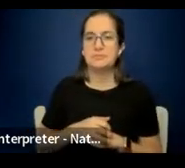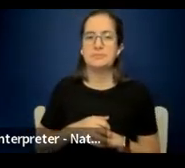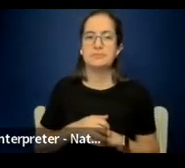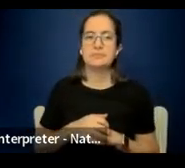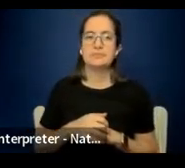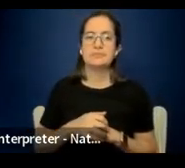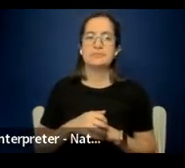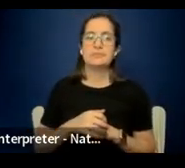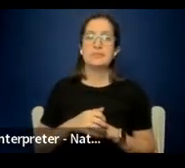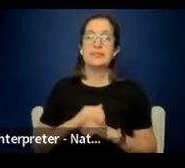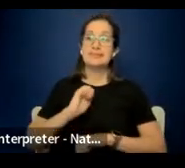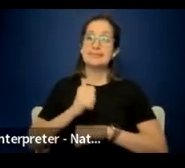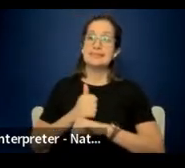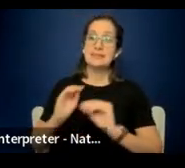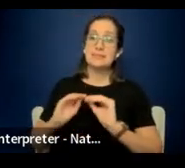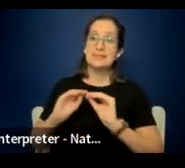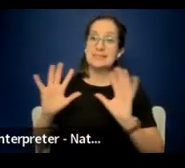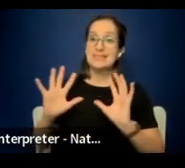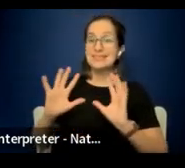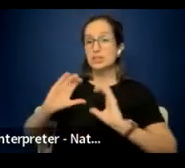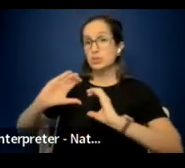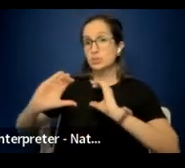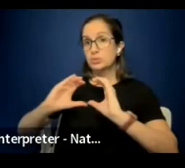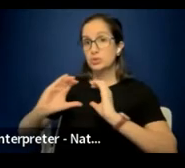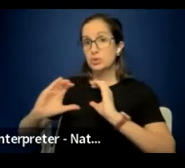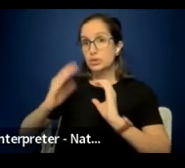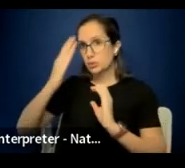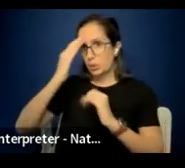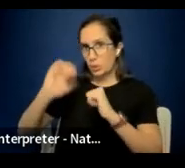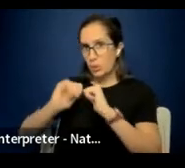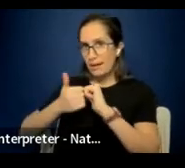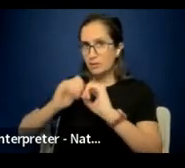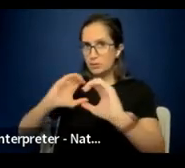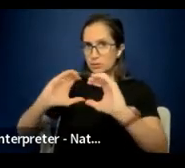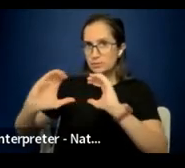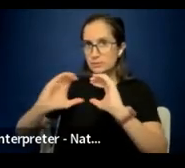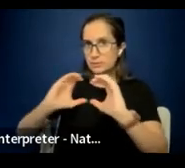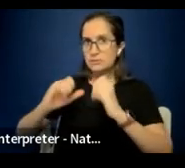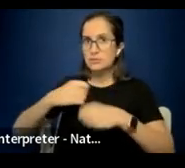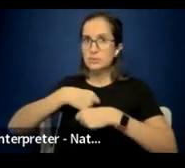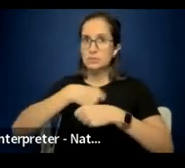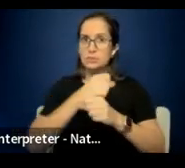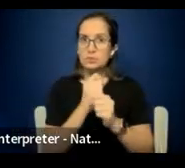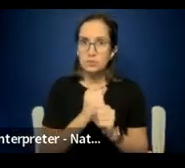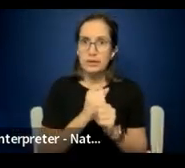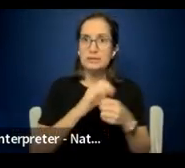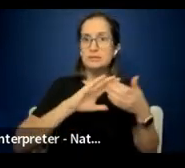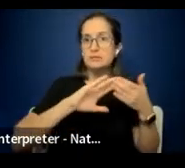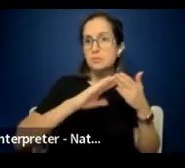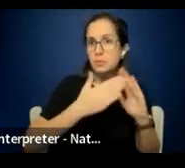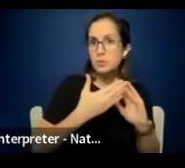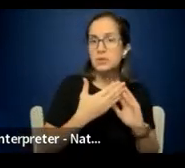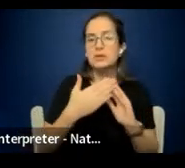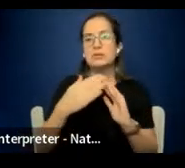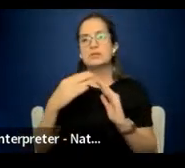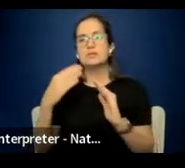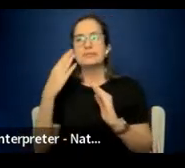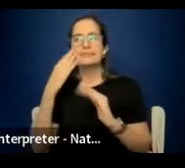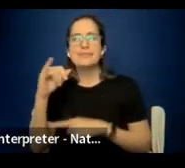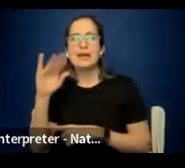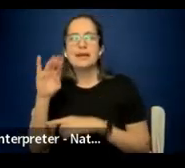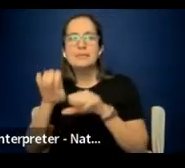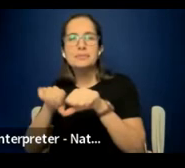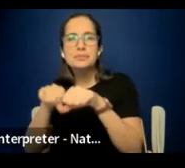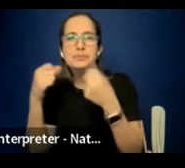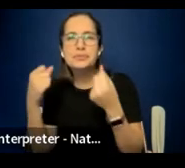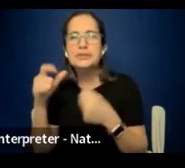Establishing really clear communication channels, figuring out ways to create community, even virtually through icebreakers, trivia, you know,